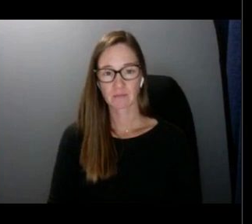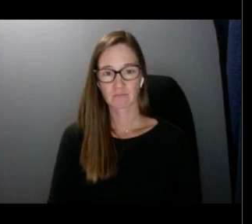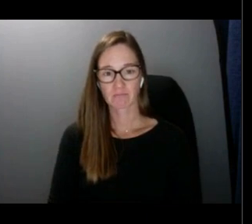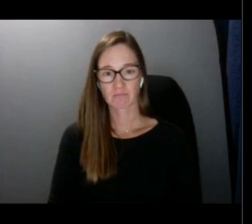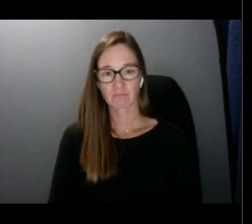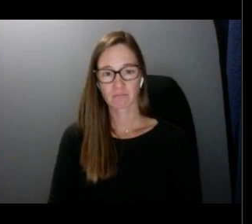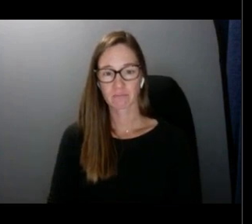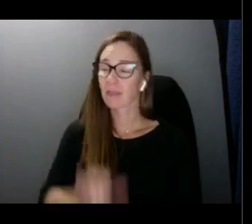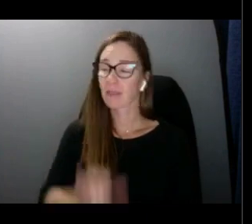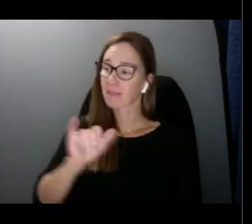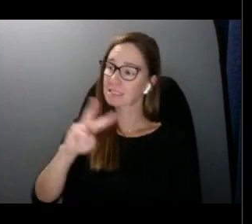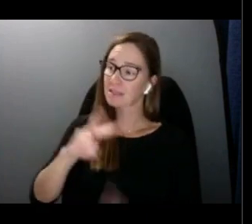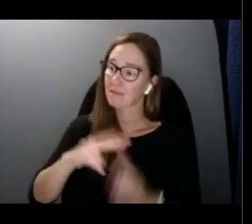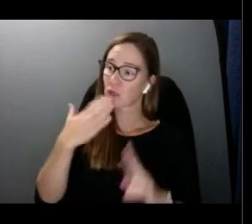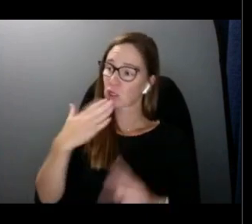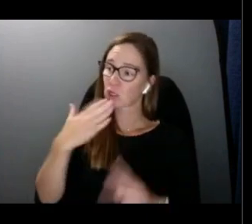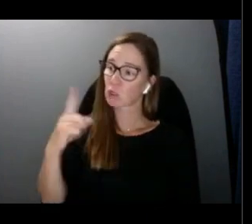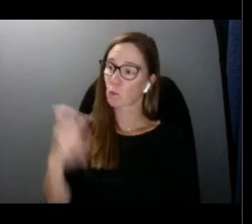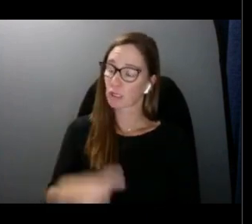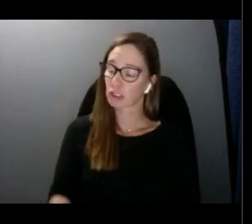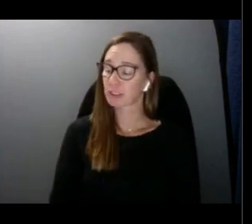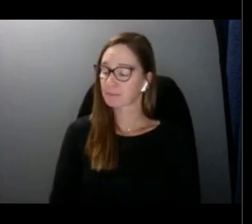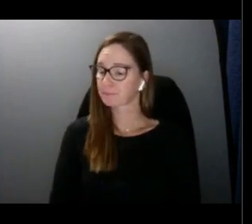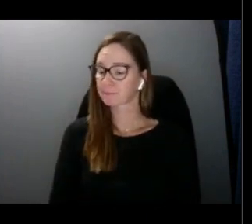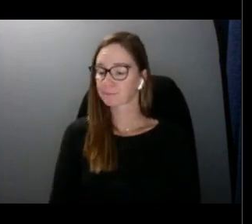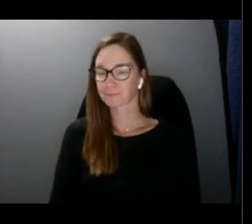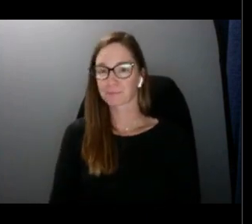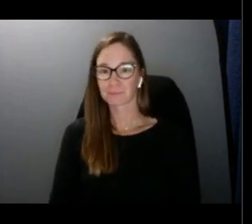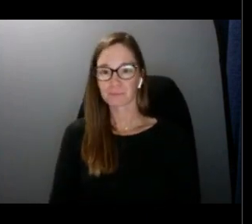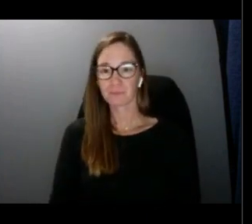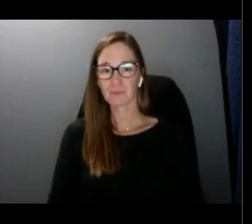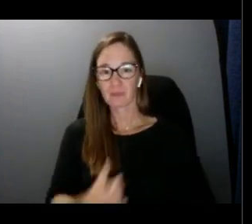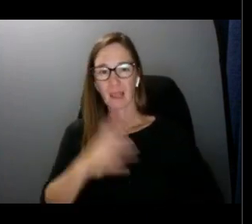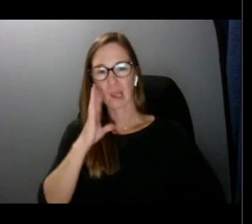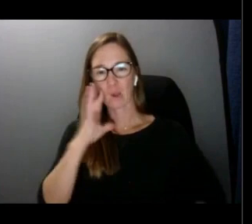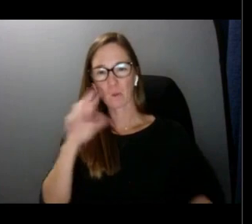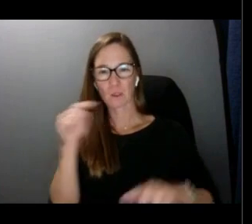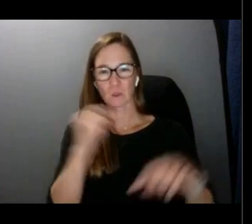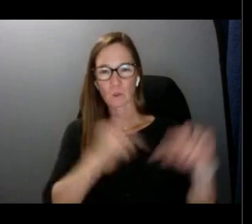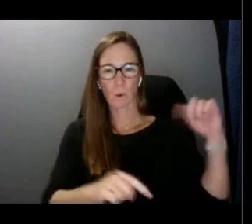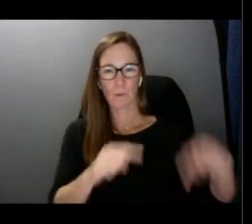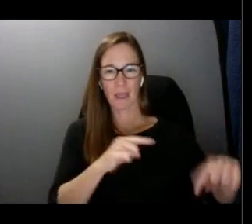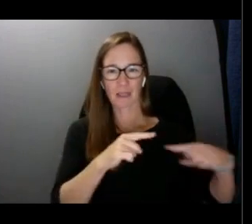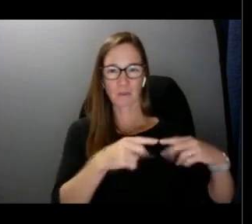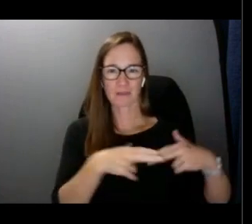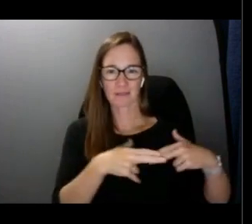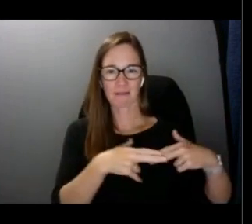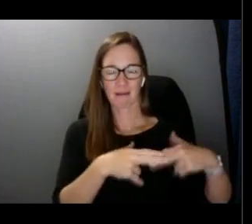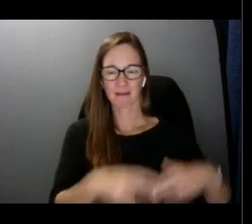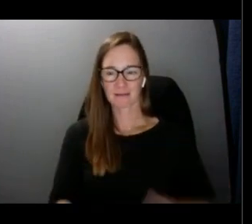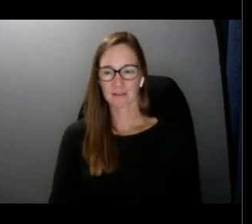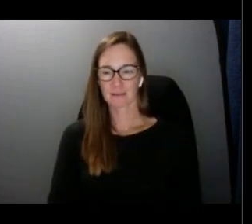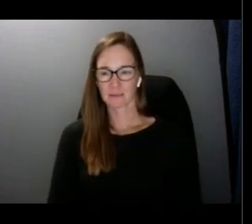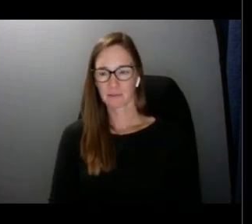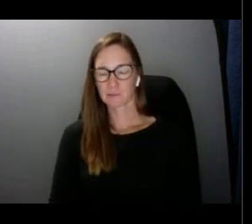That is a very good question. I will scroll back to those slides